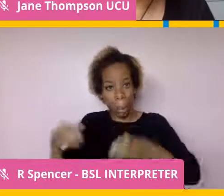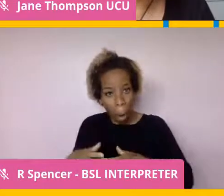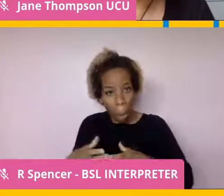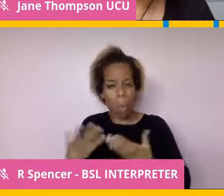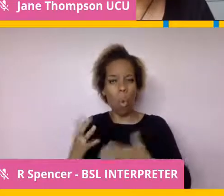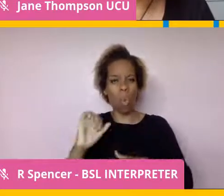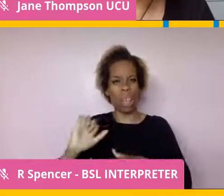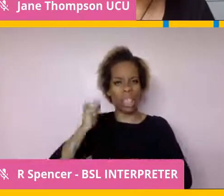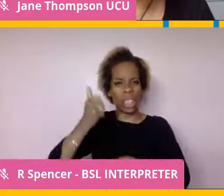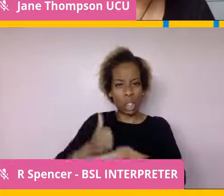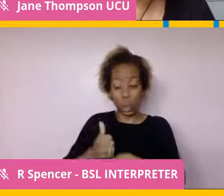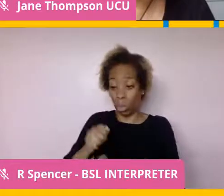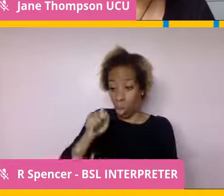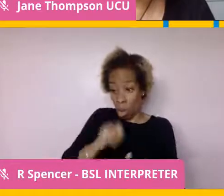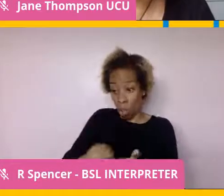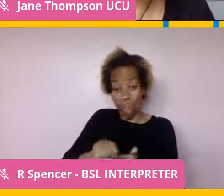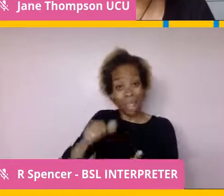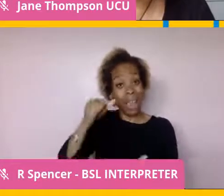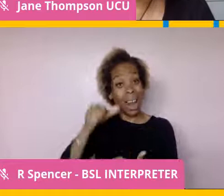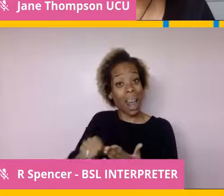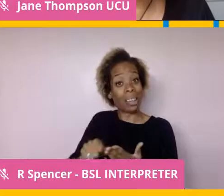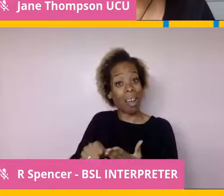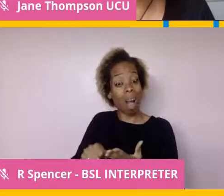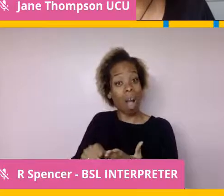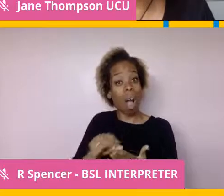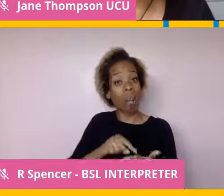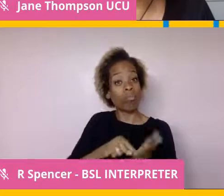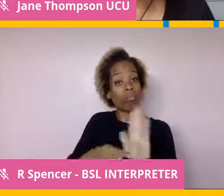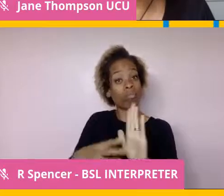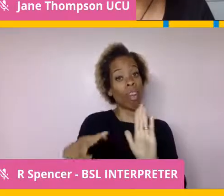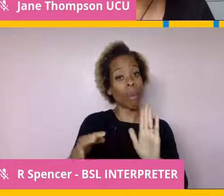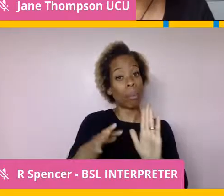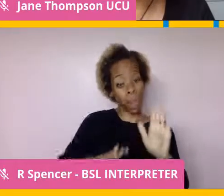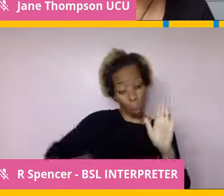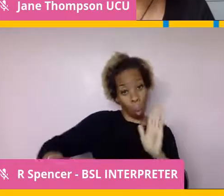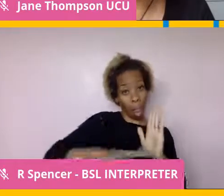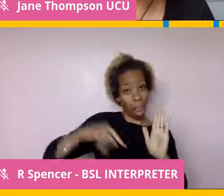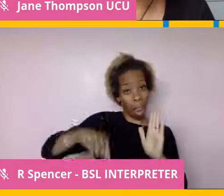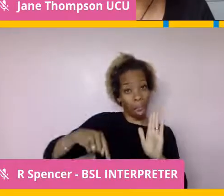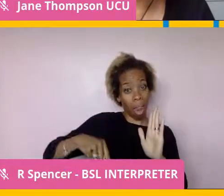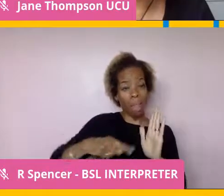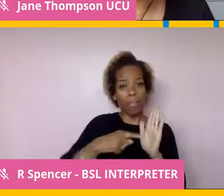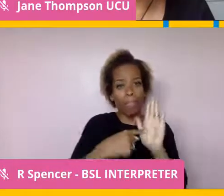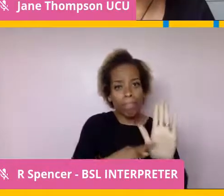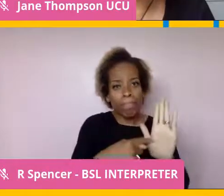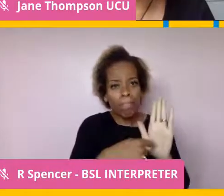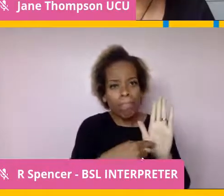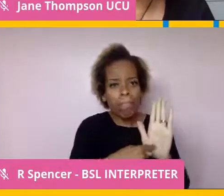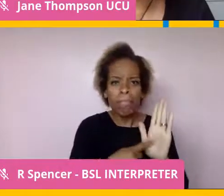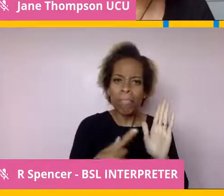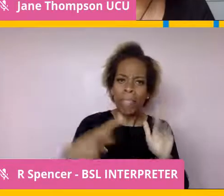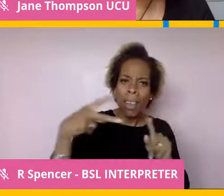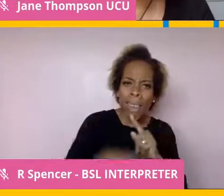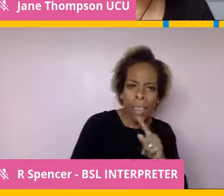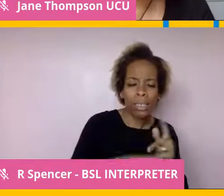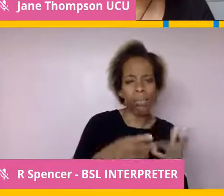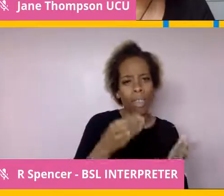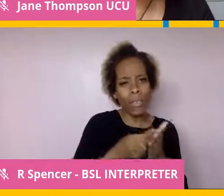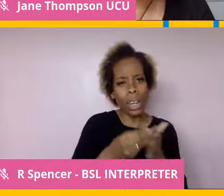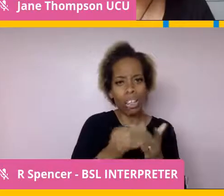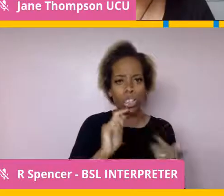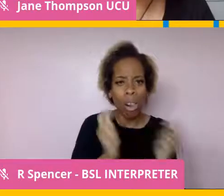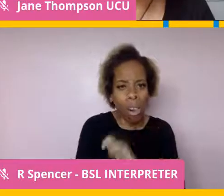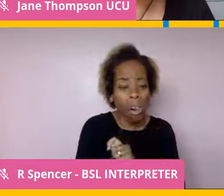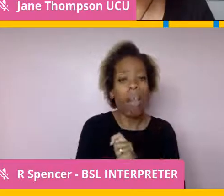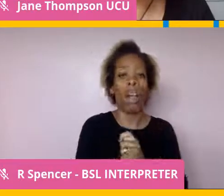letter that is collective, so it expresses concerns about the equality impact of cuts to precariously employed staff. The route